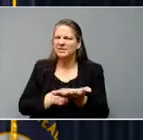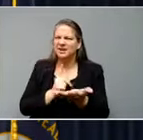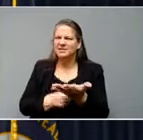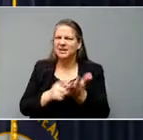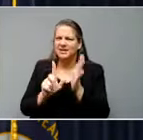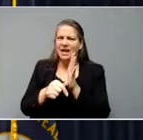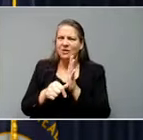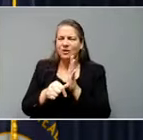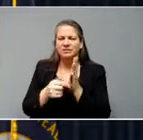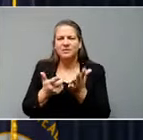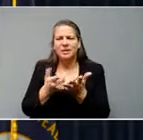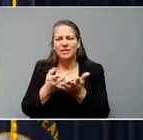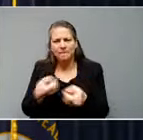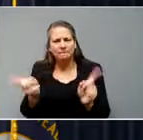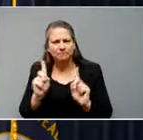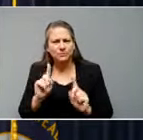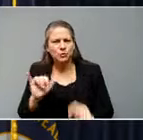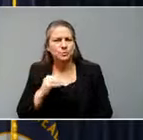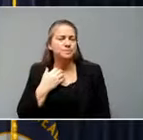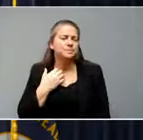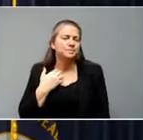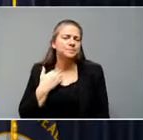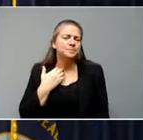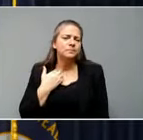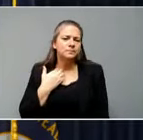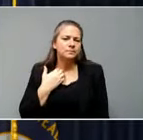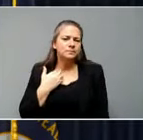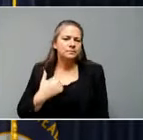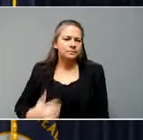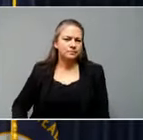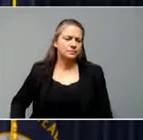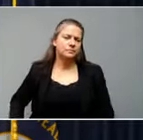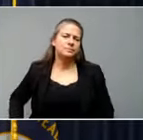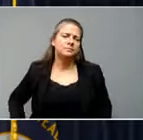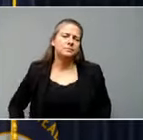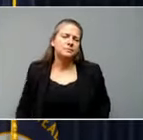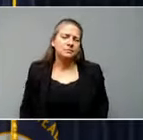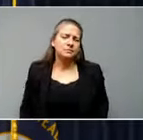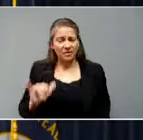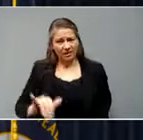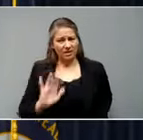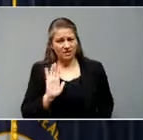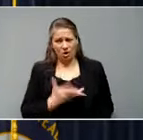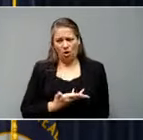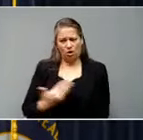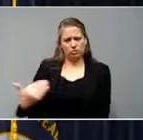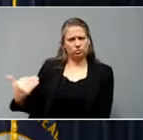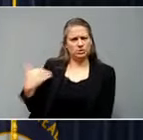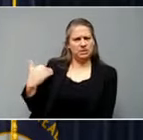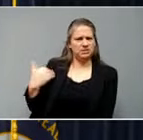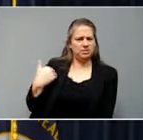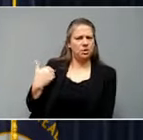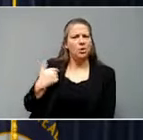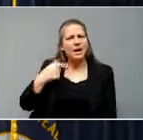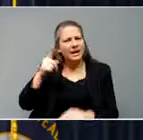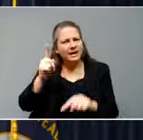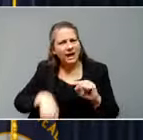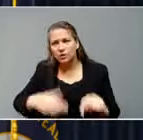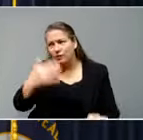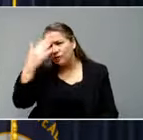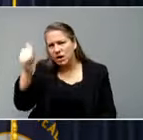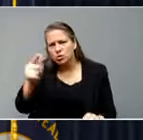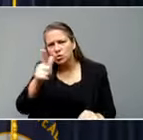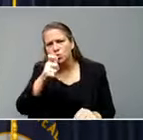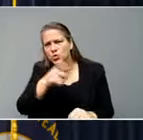themselves. It's part of our obligation to ensuring we never forget those lost and for those sacrificing